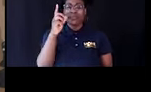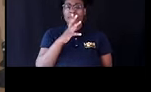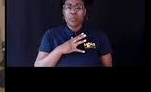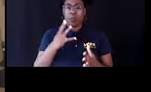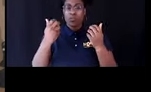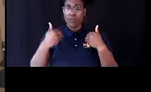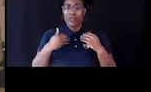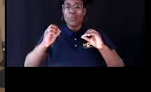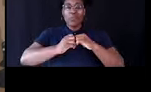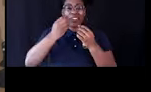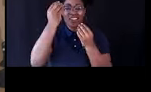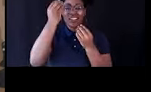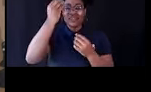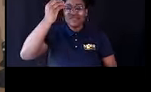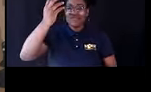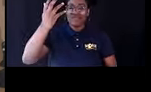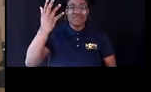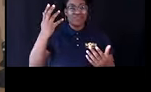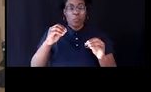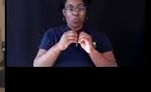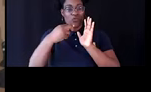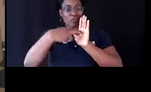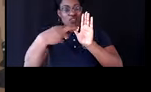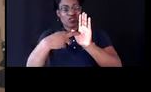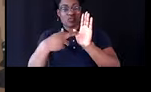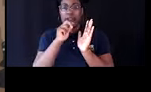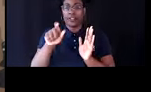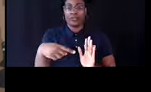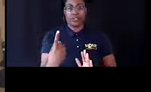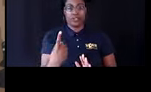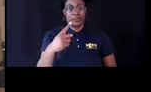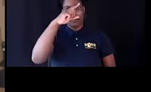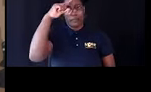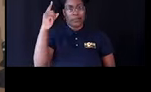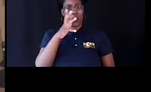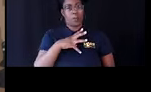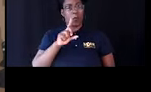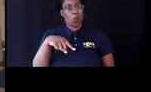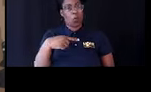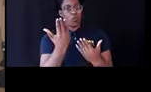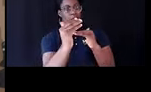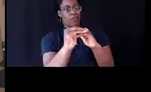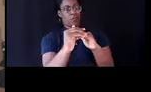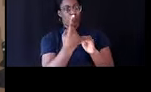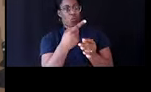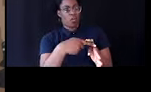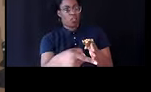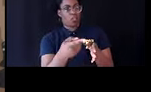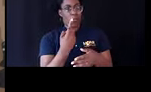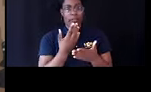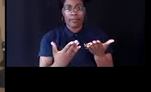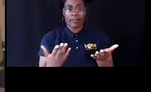memory, right? So this is a still of Rowan Amon, who's playing Mary Jones in Tourmaline's recent